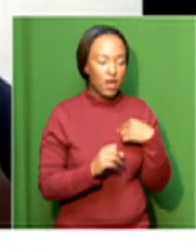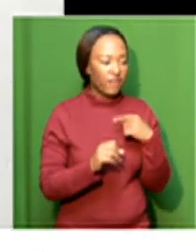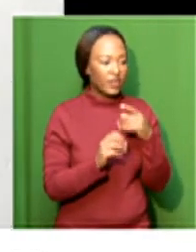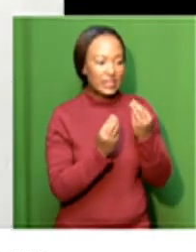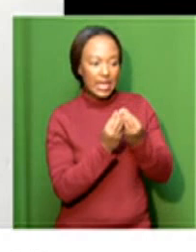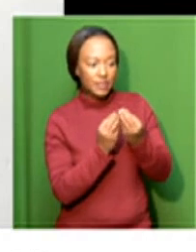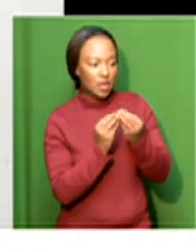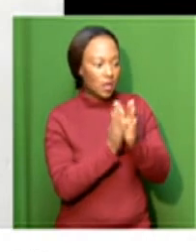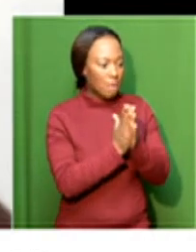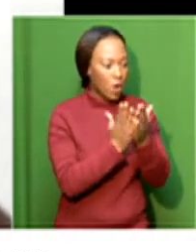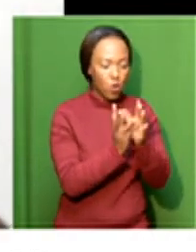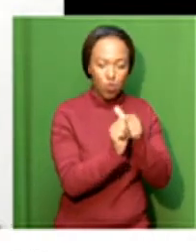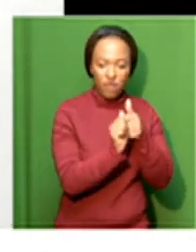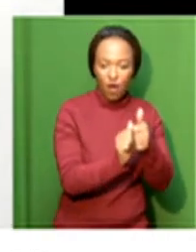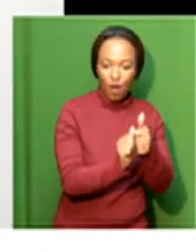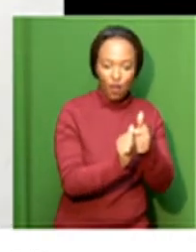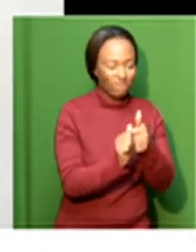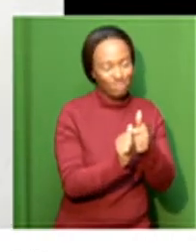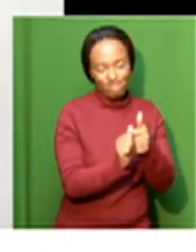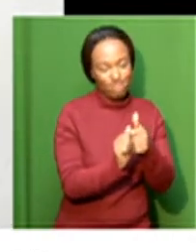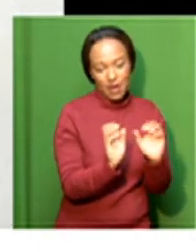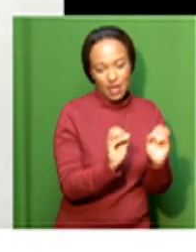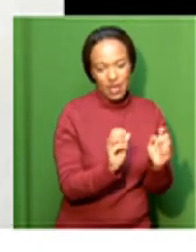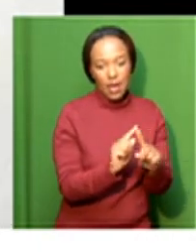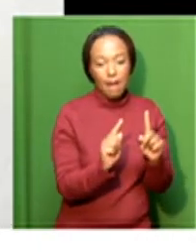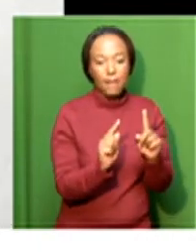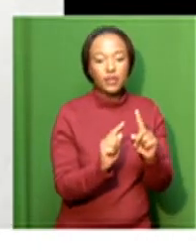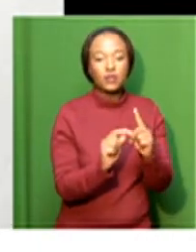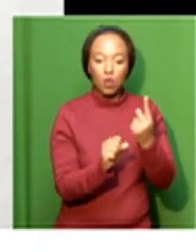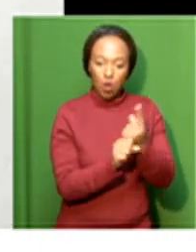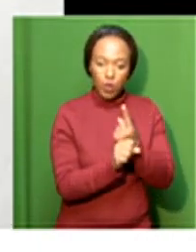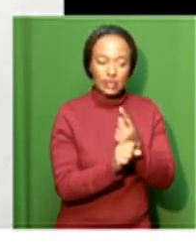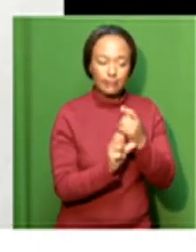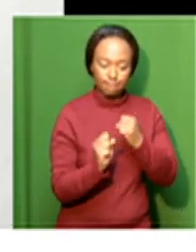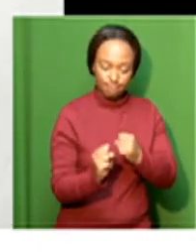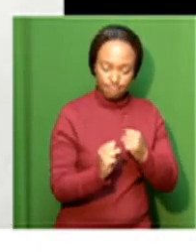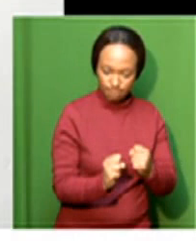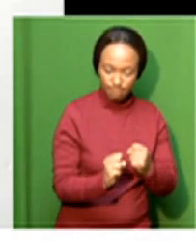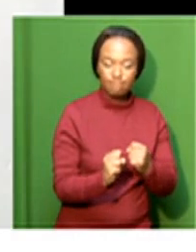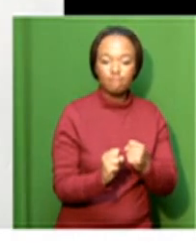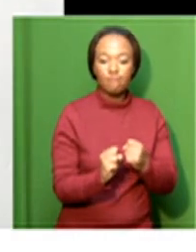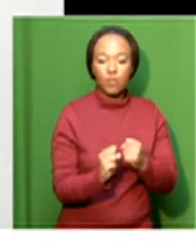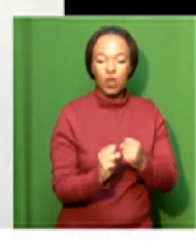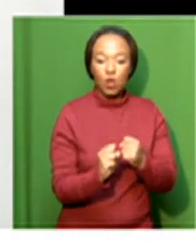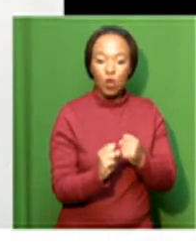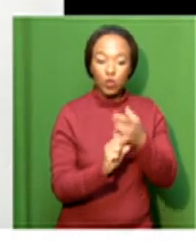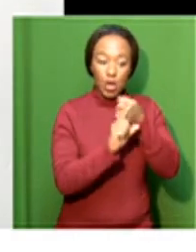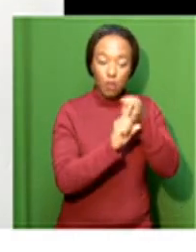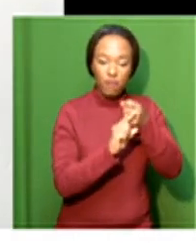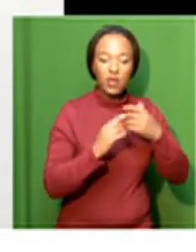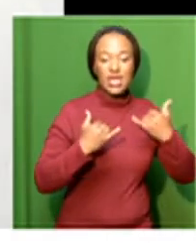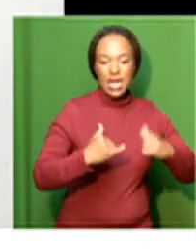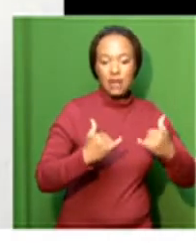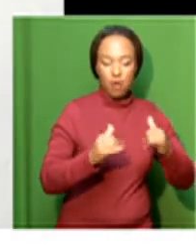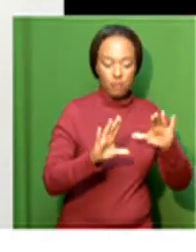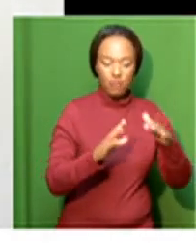for me, it's always been trying to remain true to the movement, to the hip hop movement, to